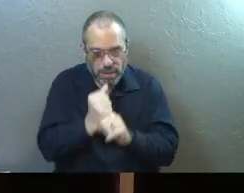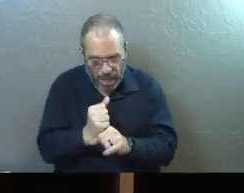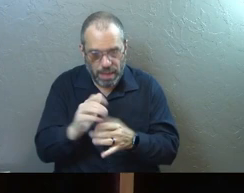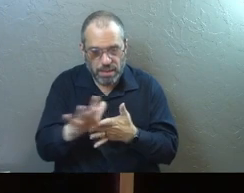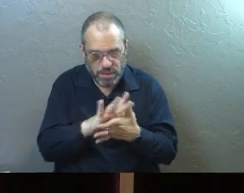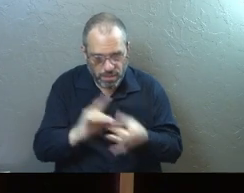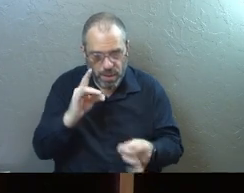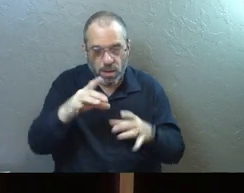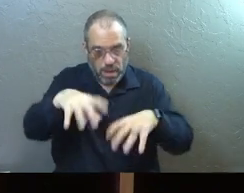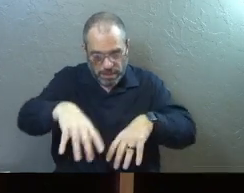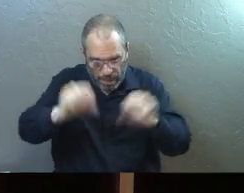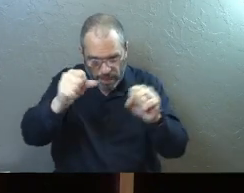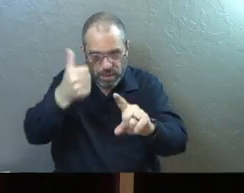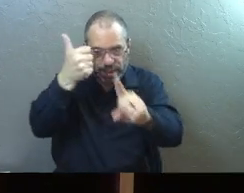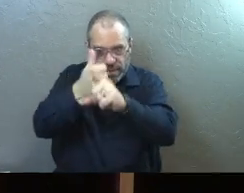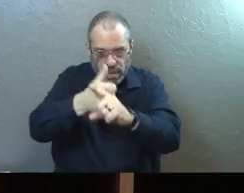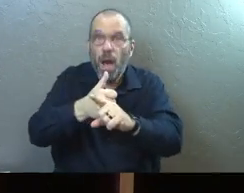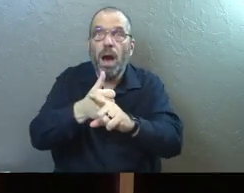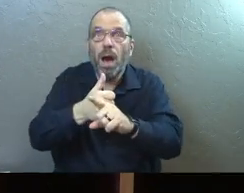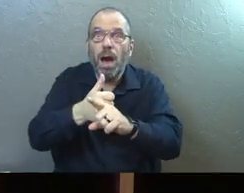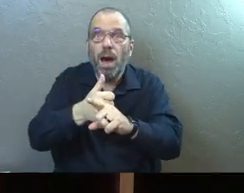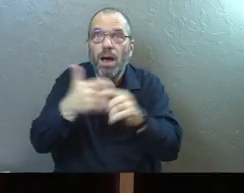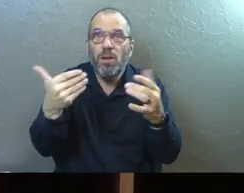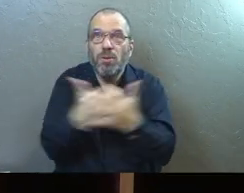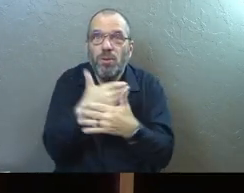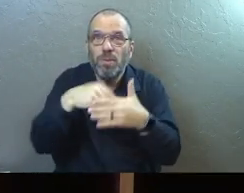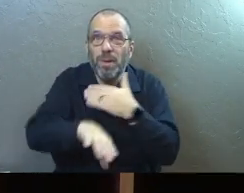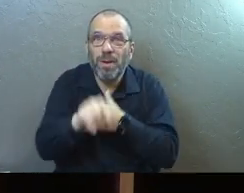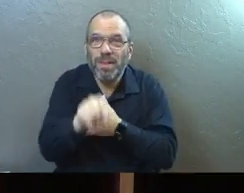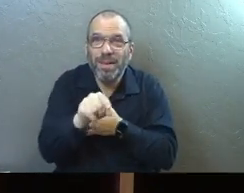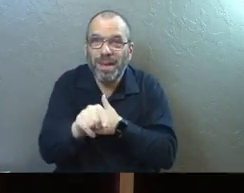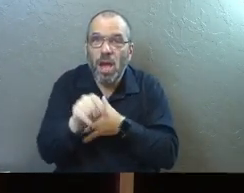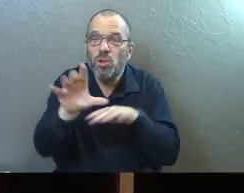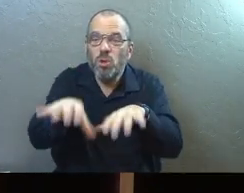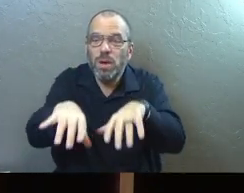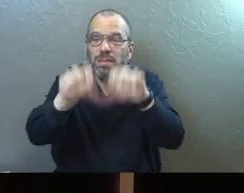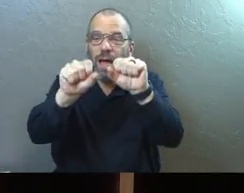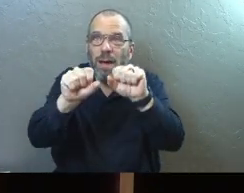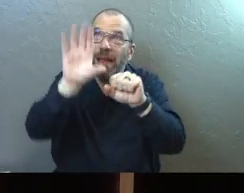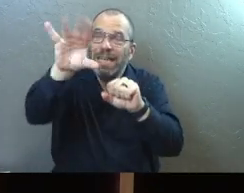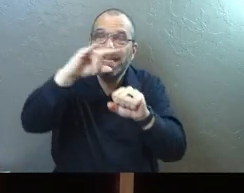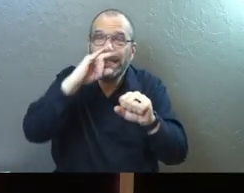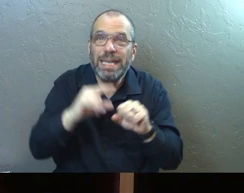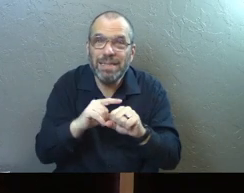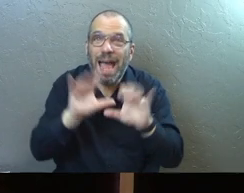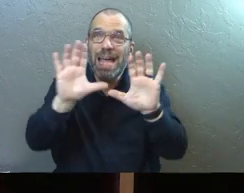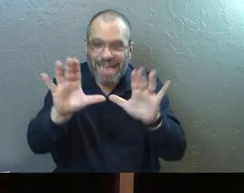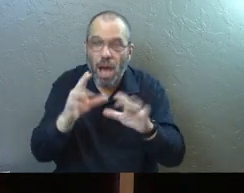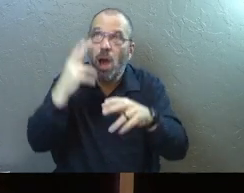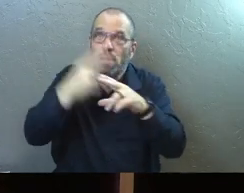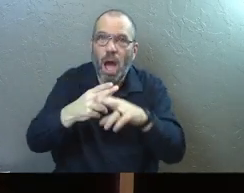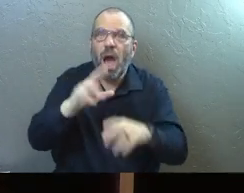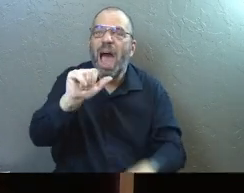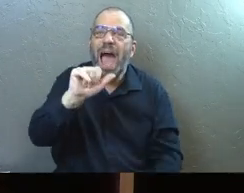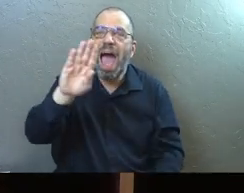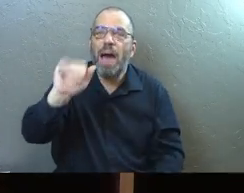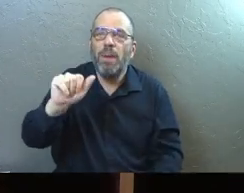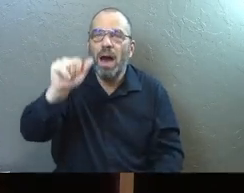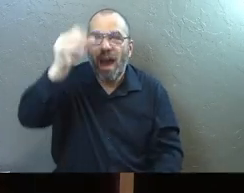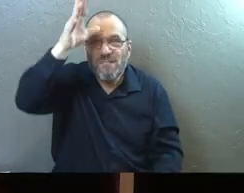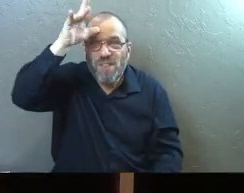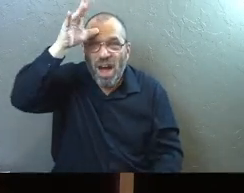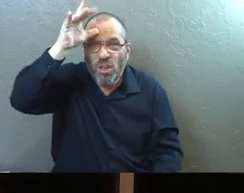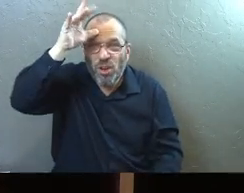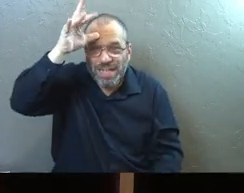God's Spirit when he adopted you as his own children. See the new birth happening there? You got adopted as his kids. Now we call him Abba,